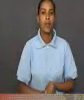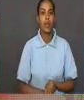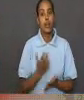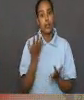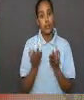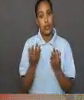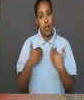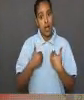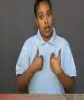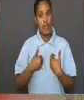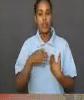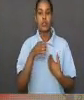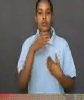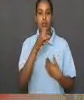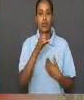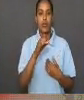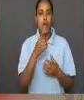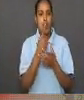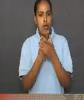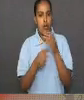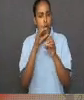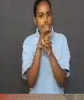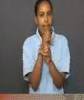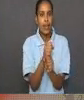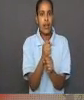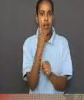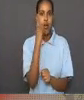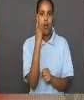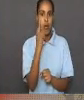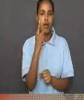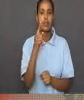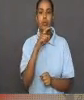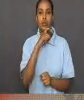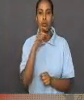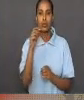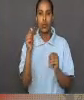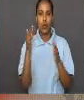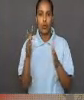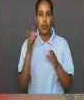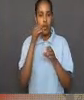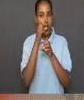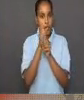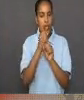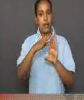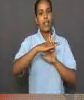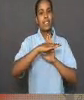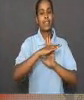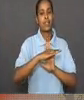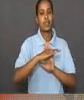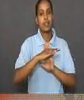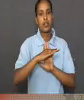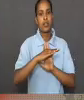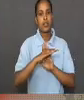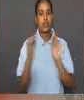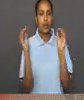If we have a solution that only contains one solute, it can be represented by